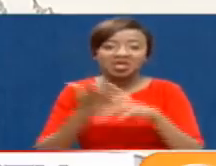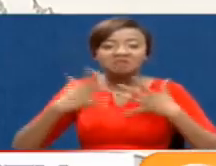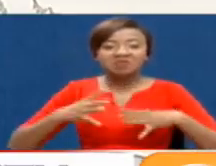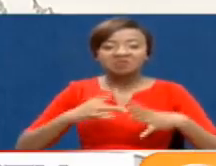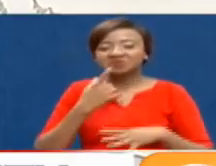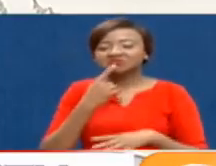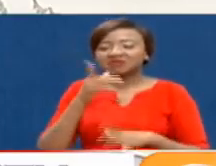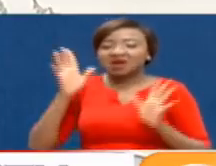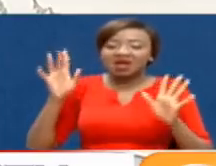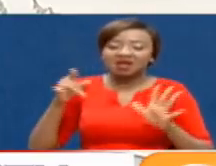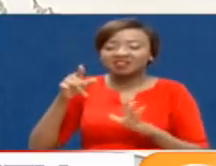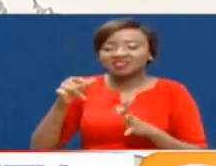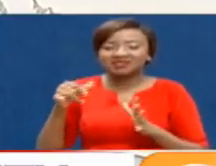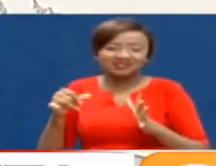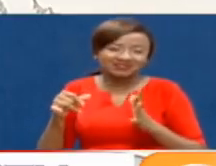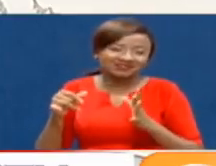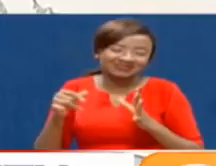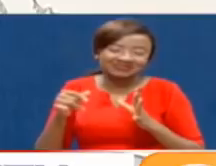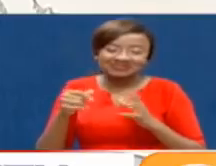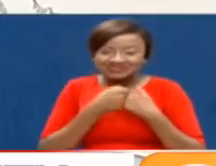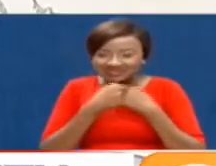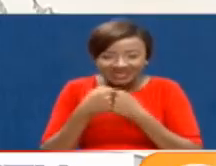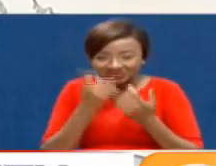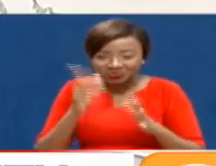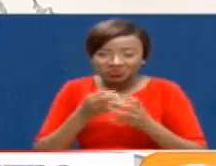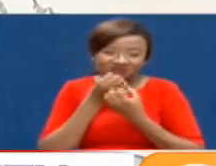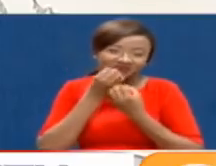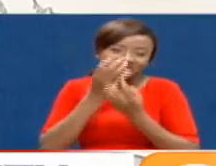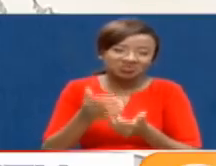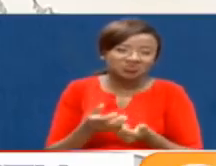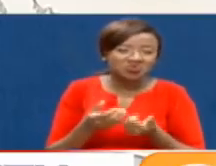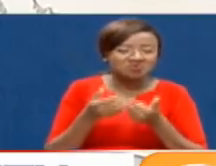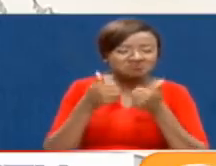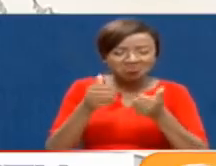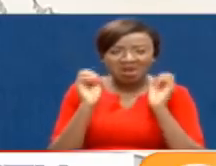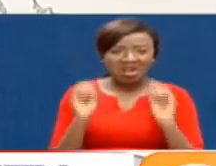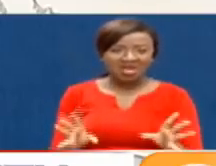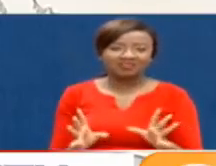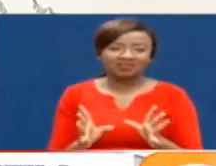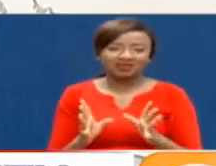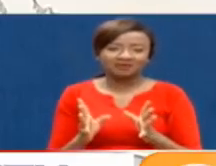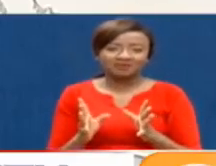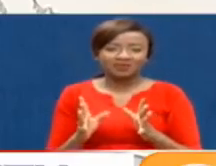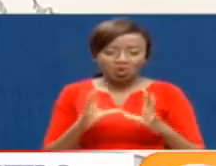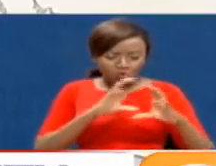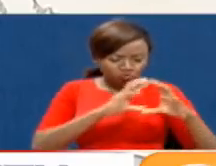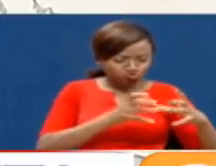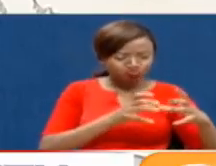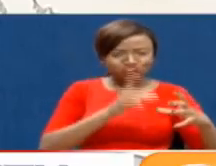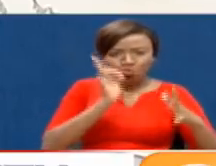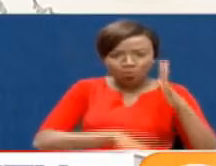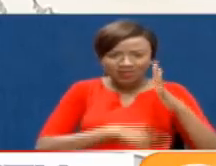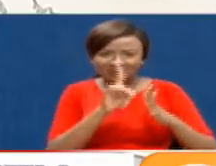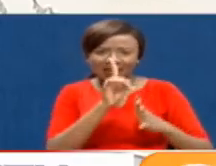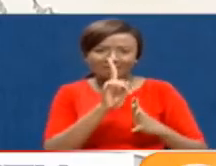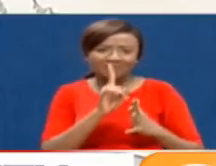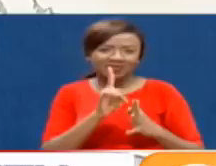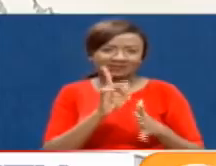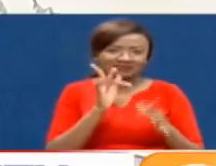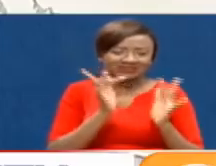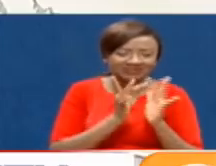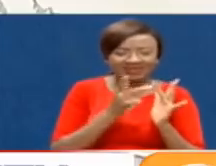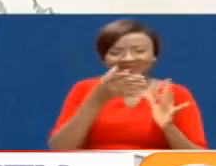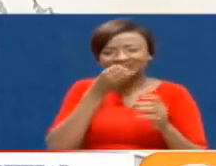infodemic. You know, how do we kind of get ahead of it? Because you're finding people getting caught up. WhatsApp groups are exploding with a lot of fake